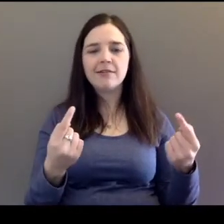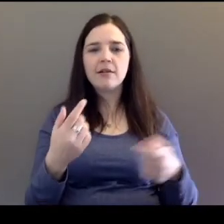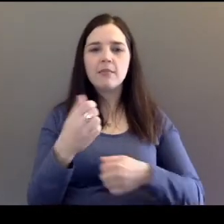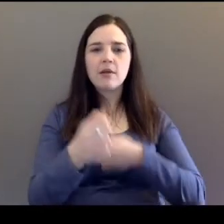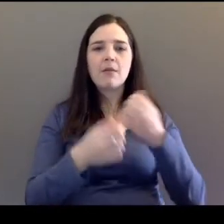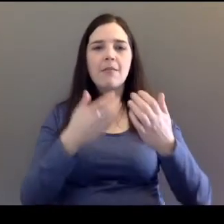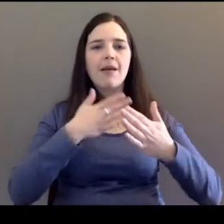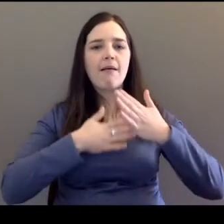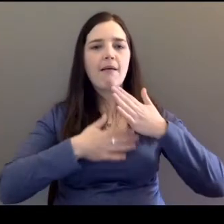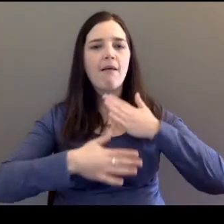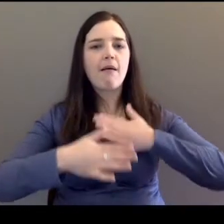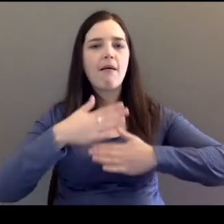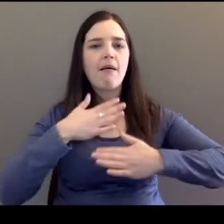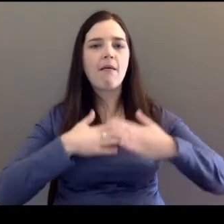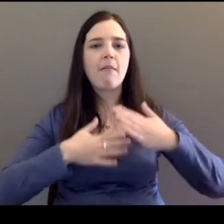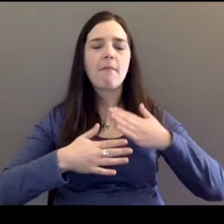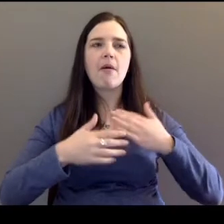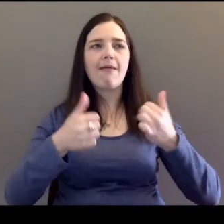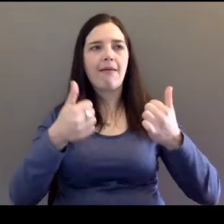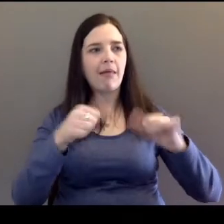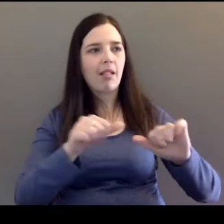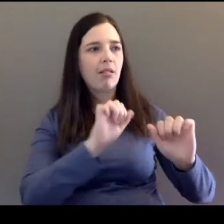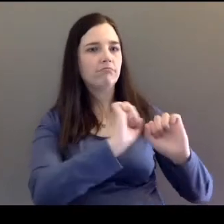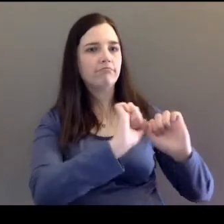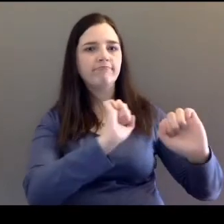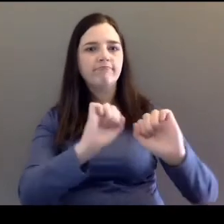bring healing to others.